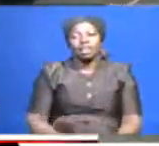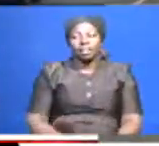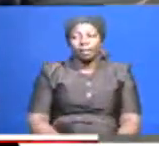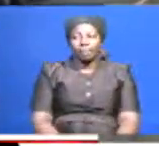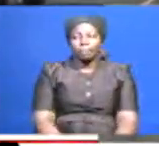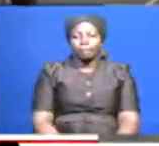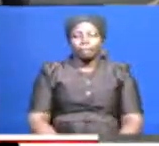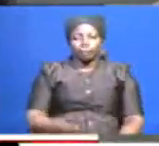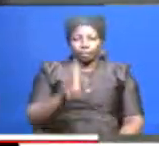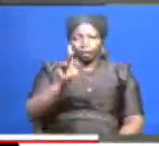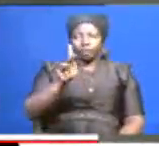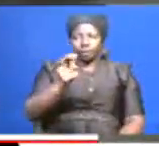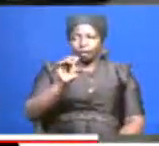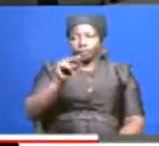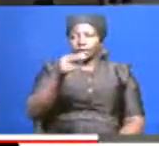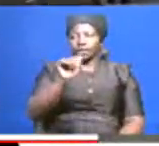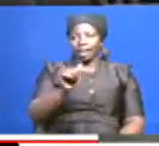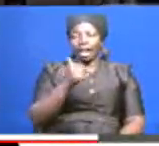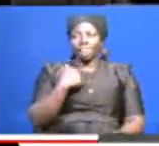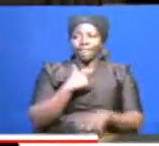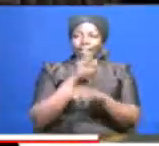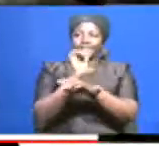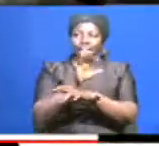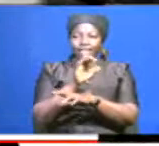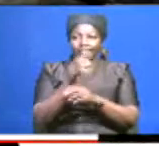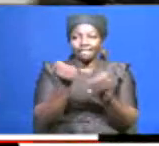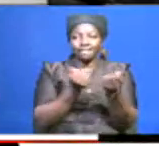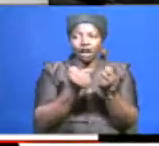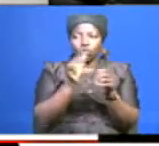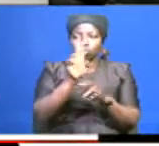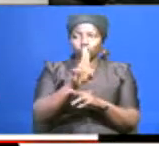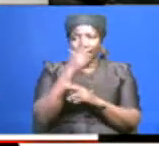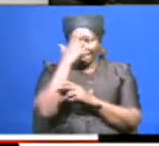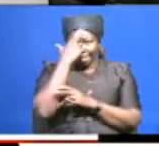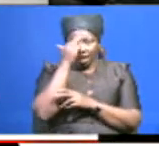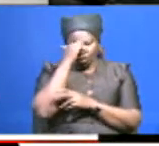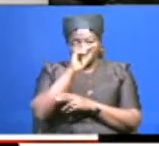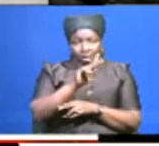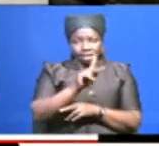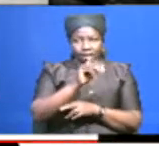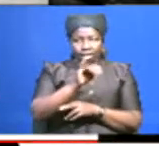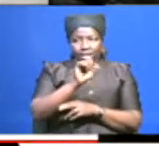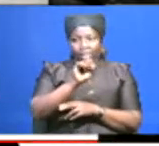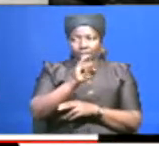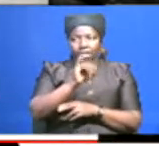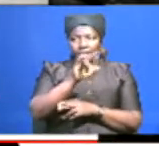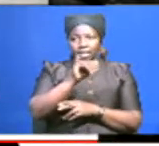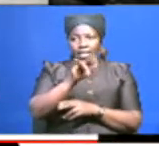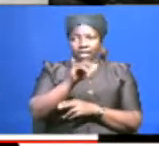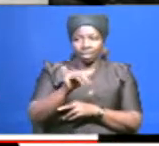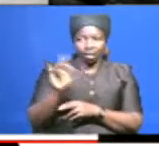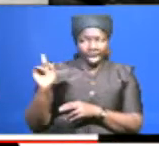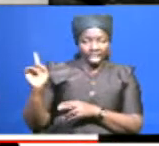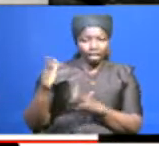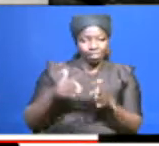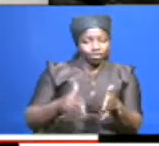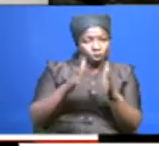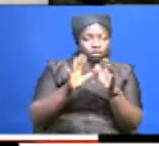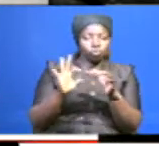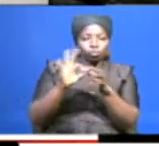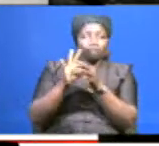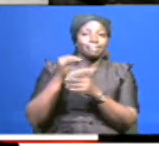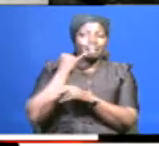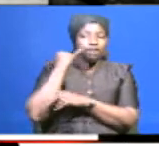Kenha has advised motorists to use Narok Kisiriri Mau Summit Njoro Road to join Nakuru and other